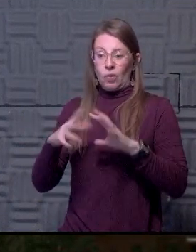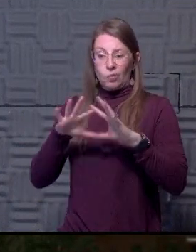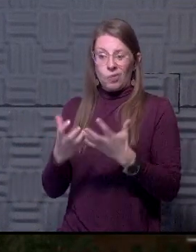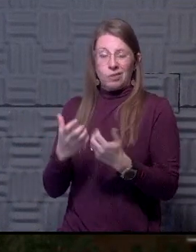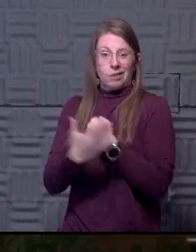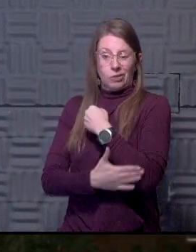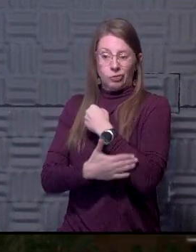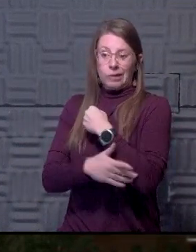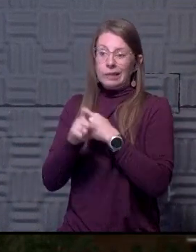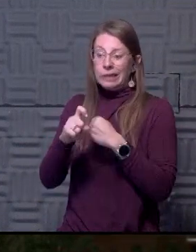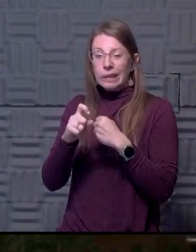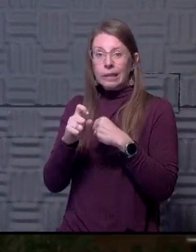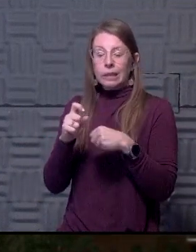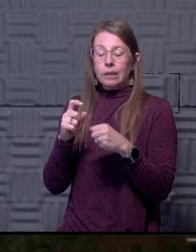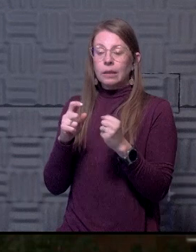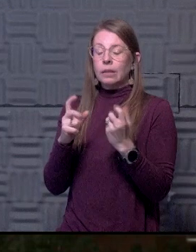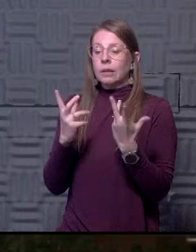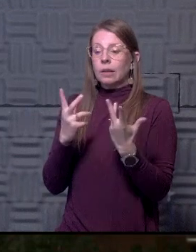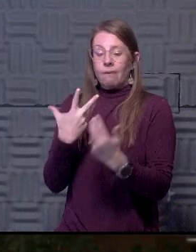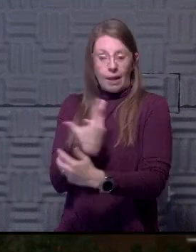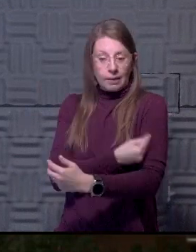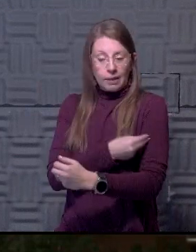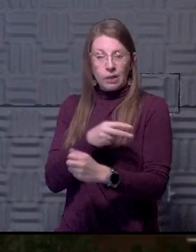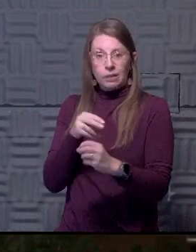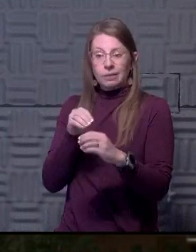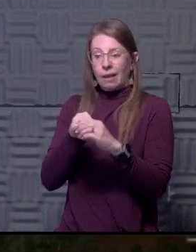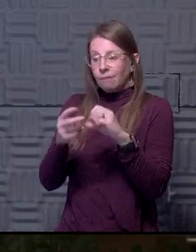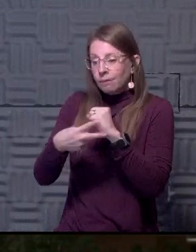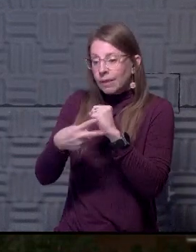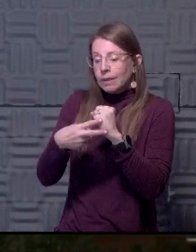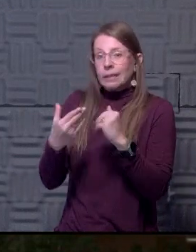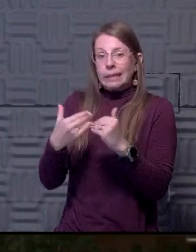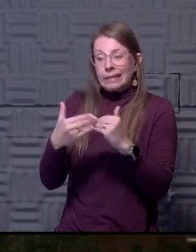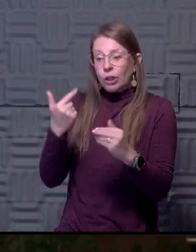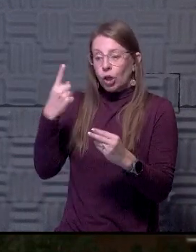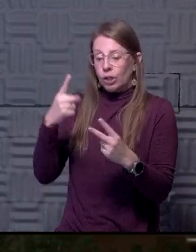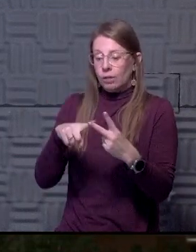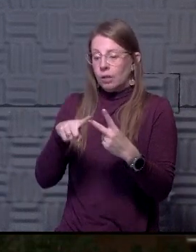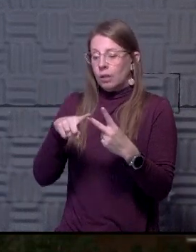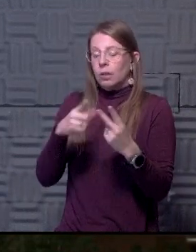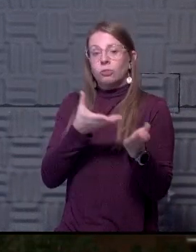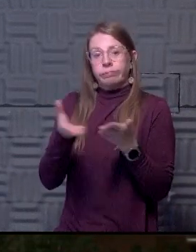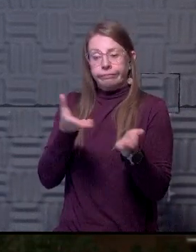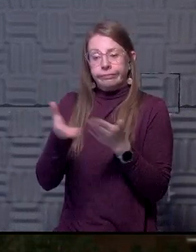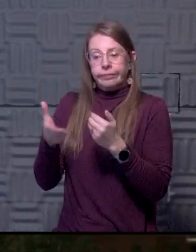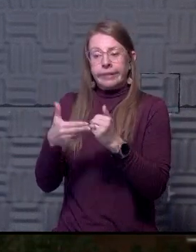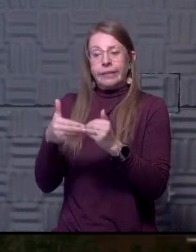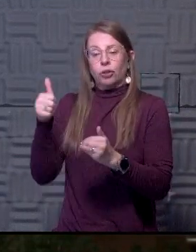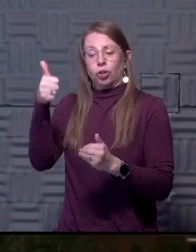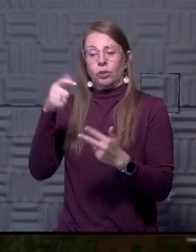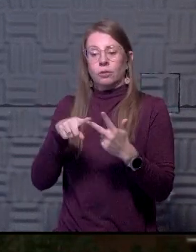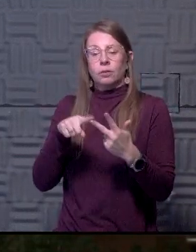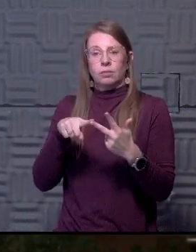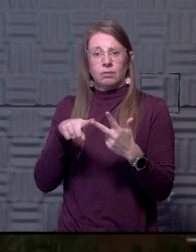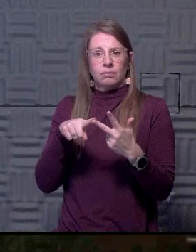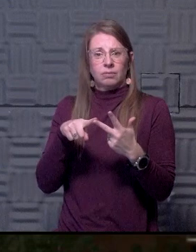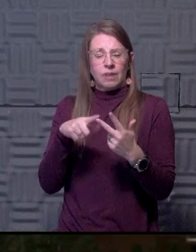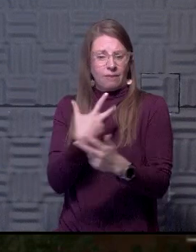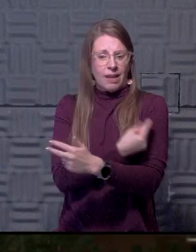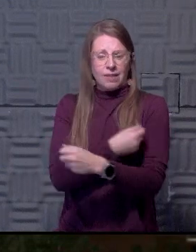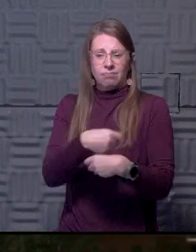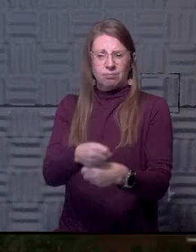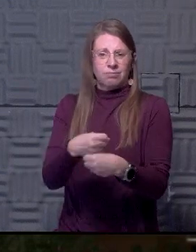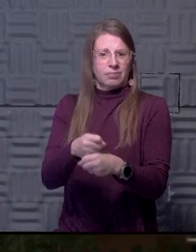be stored easier, transported easier, and the vaccine has already been manufactured in many countries,